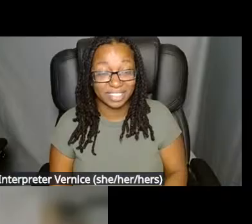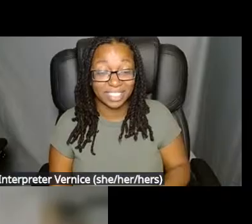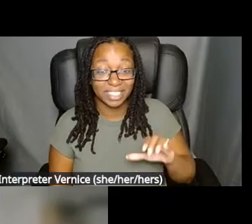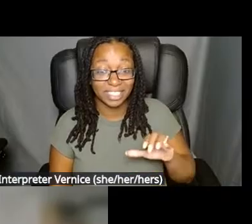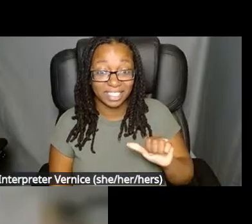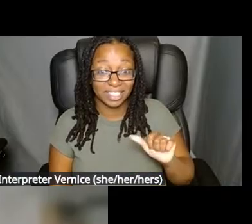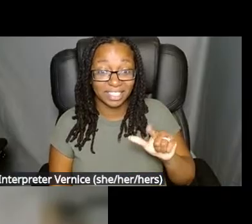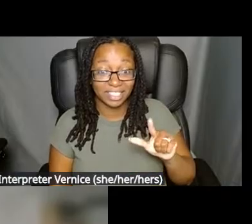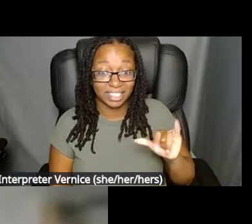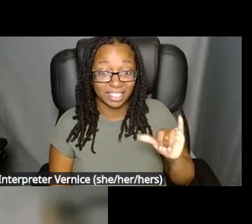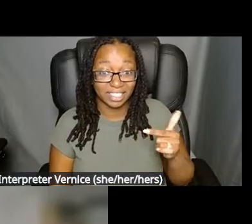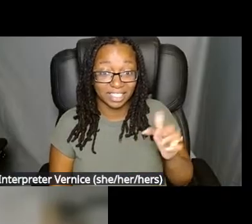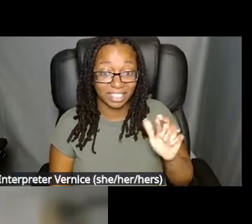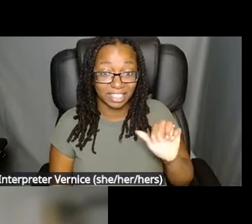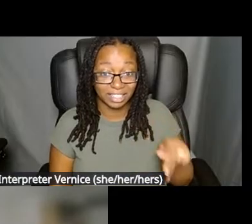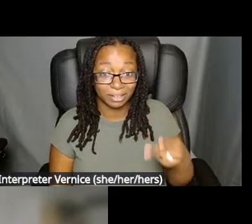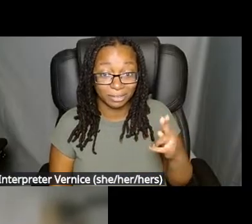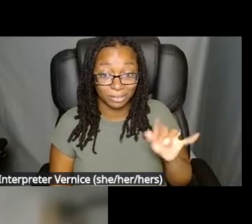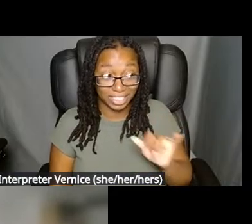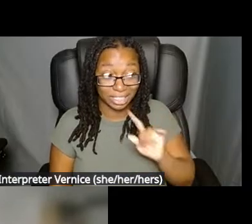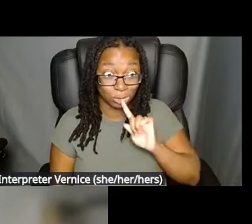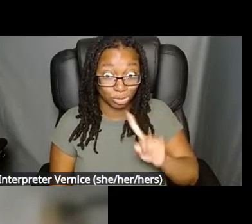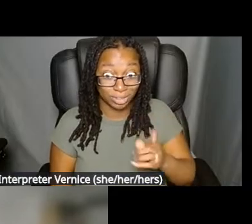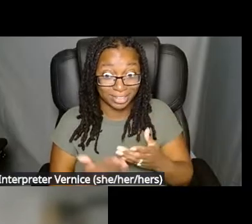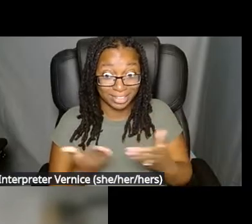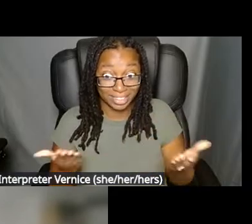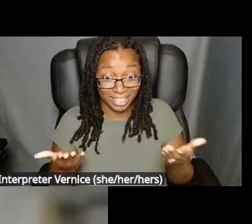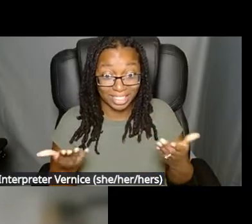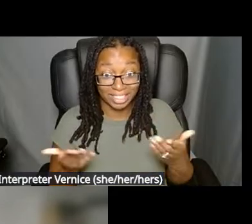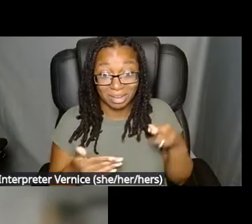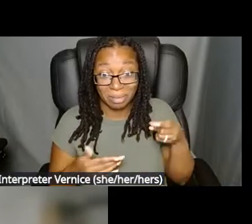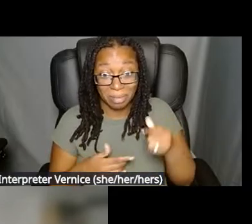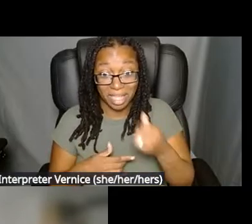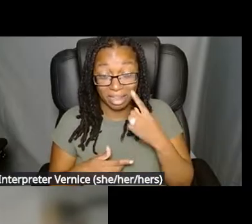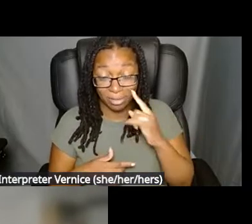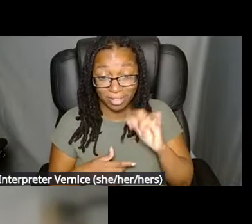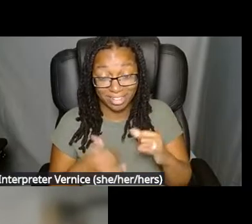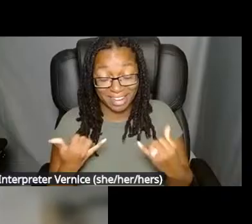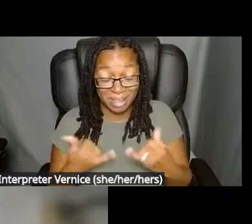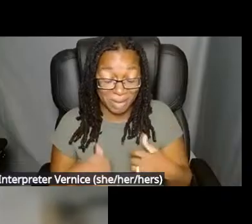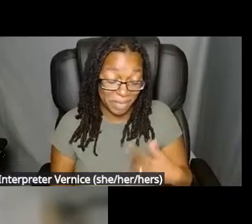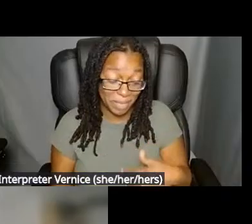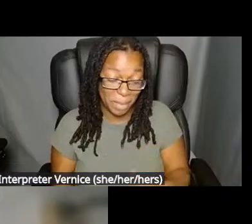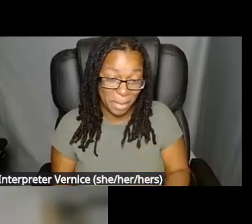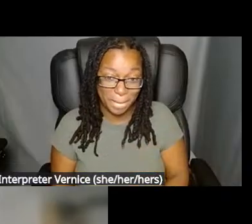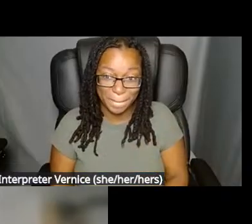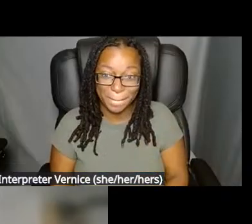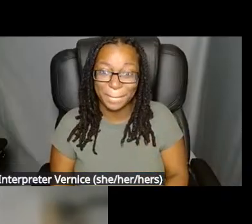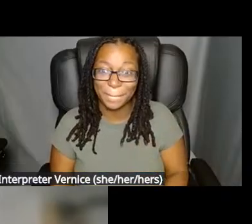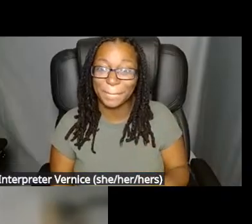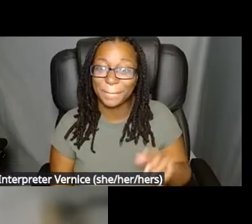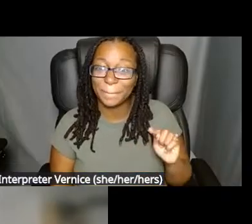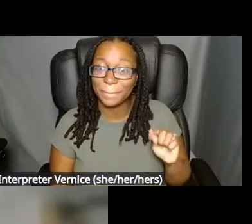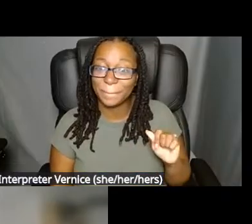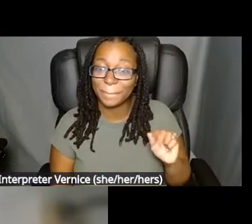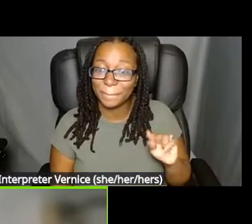example, like they're Yeah. paying for that now. Yeah, So they are. that makes sense. Tanya,